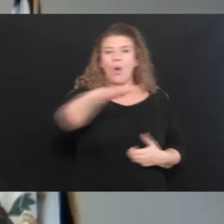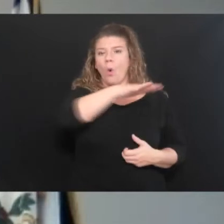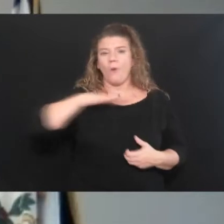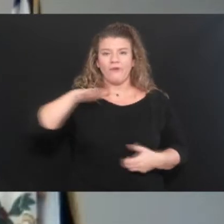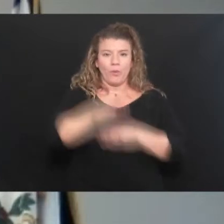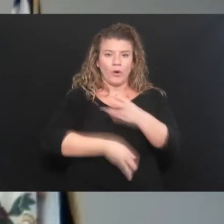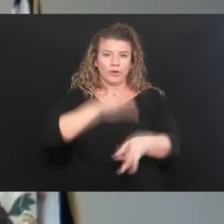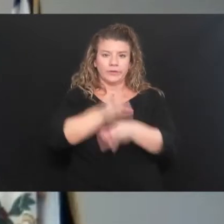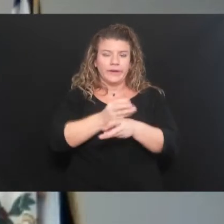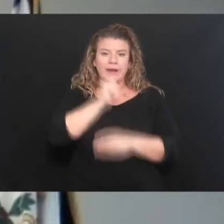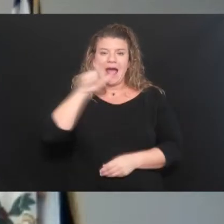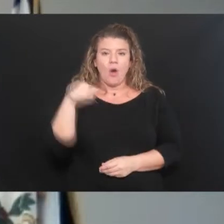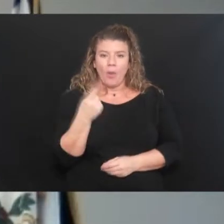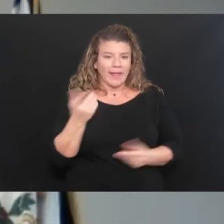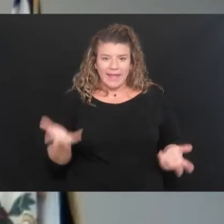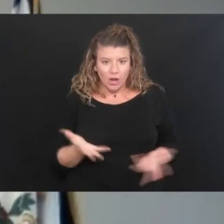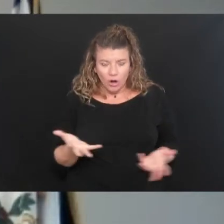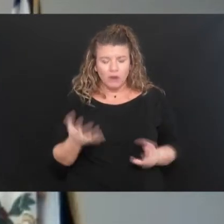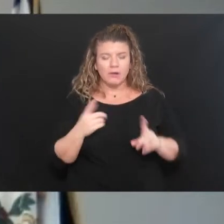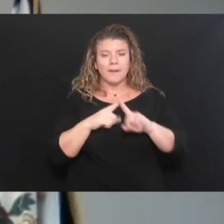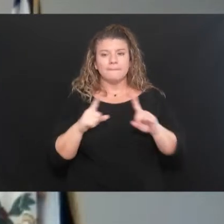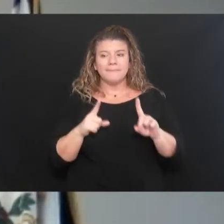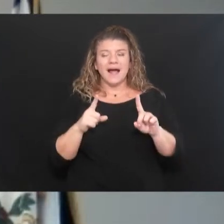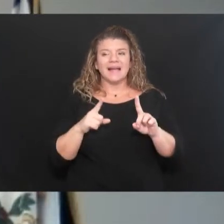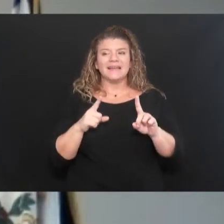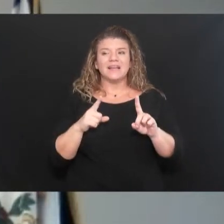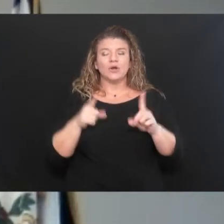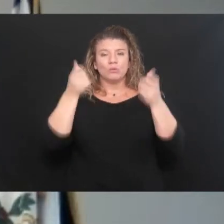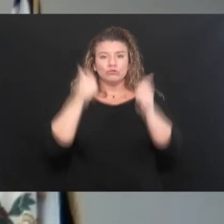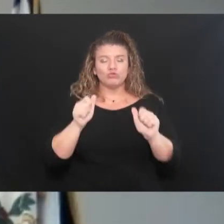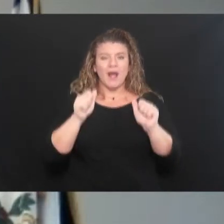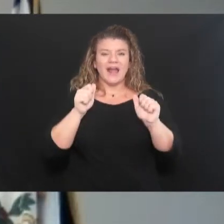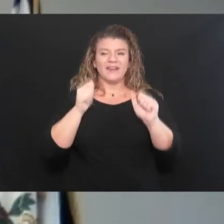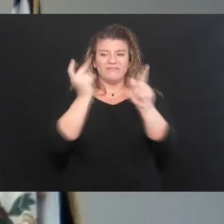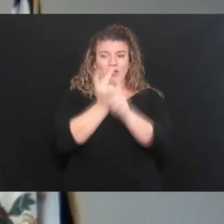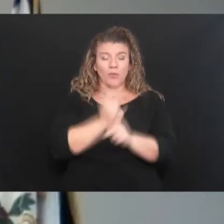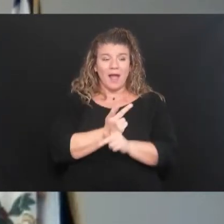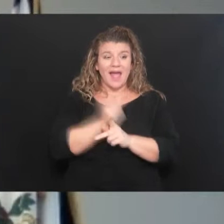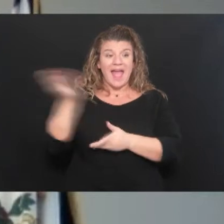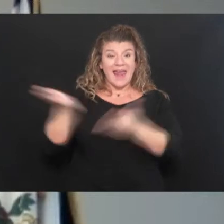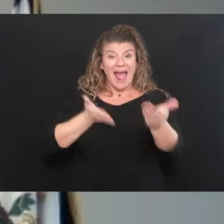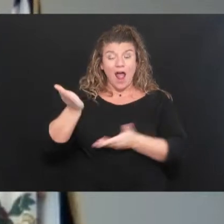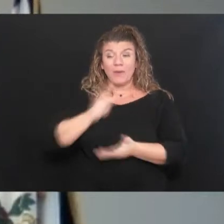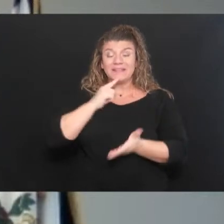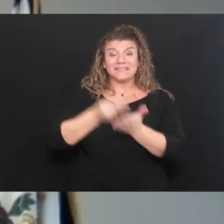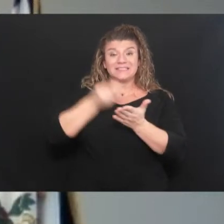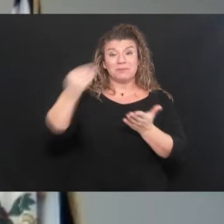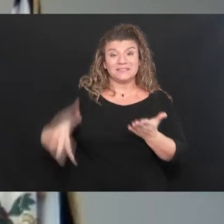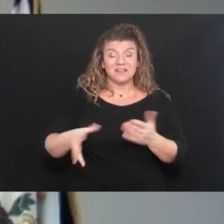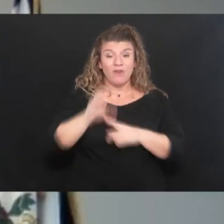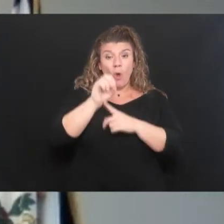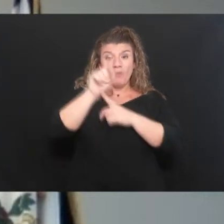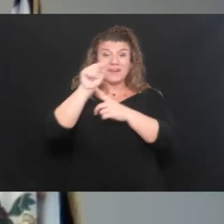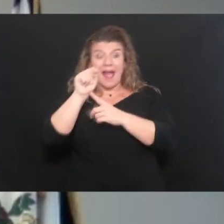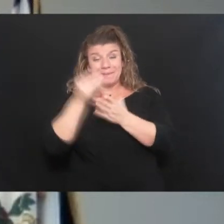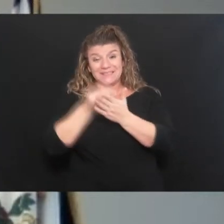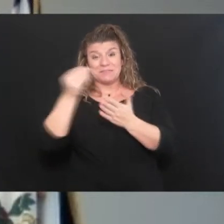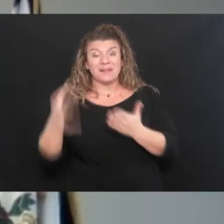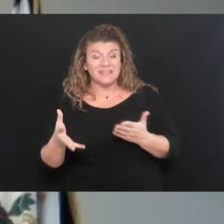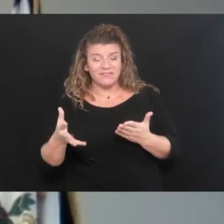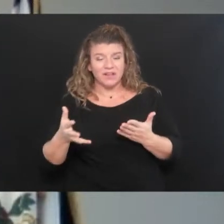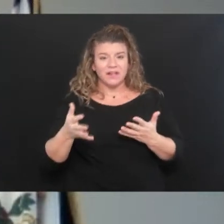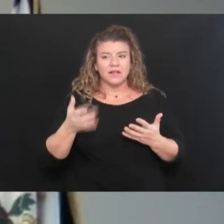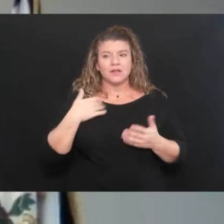just West Virginia. But hiring from staffing agencies is very expensive. Paying overtime is very expensive, and